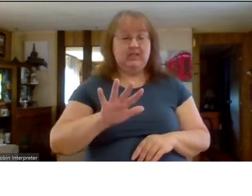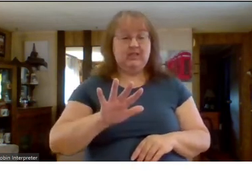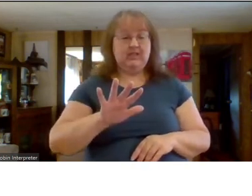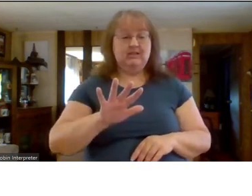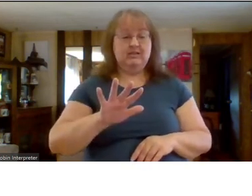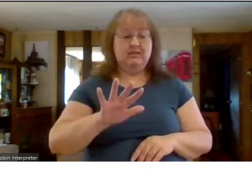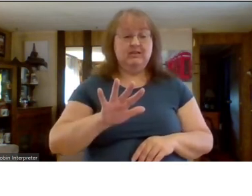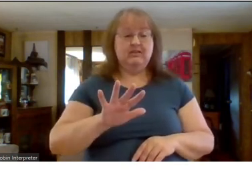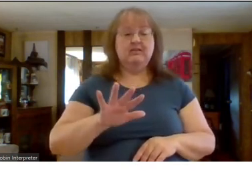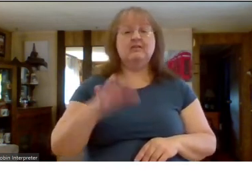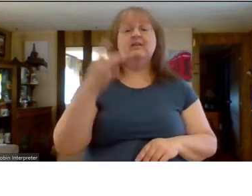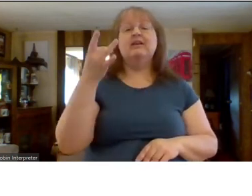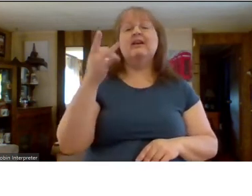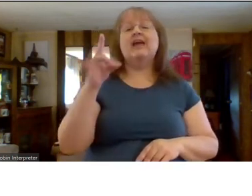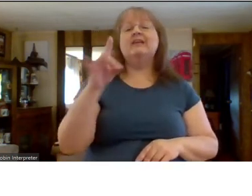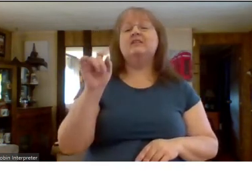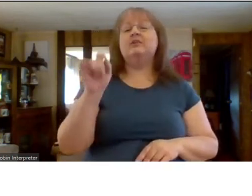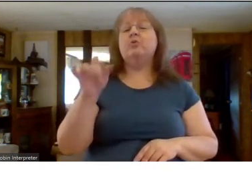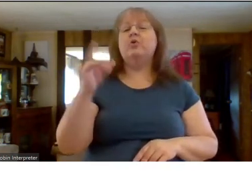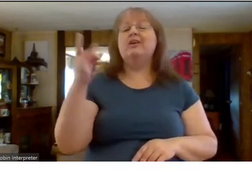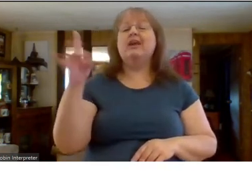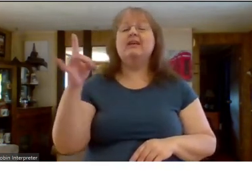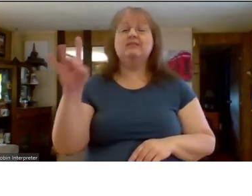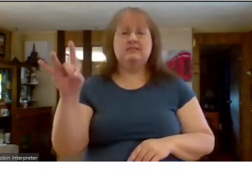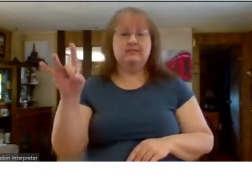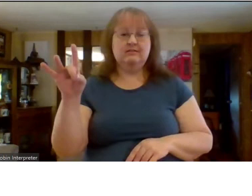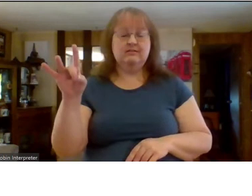is approximately